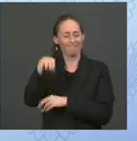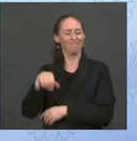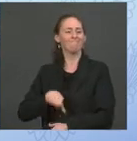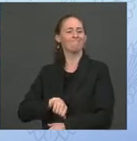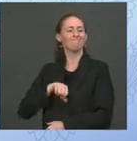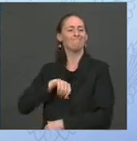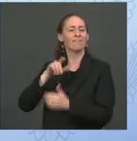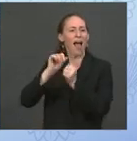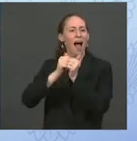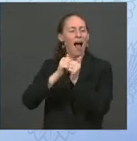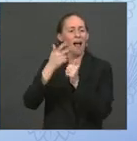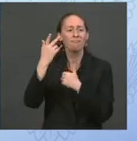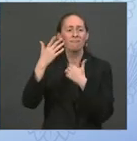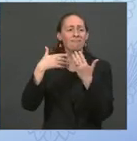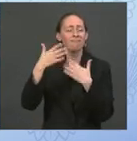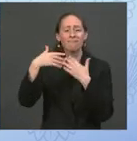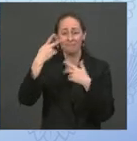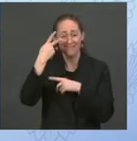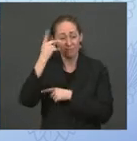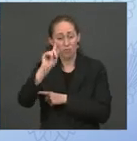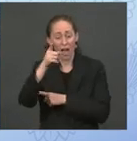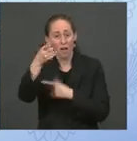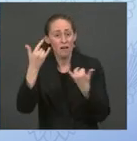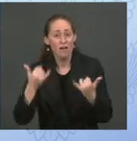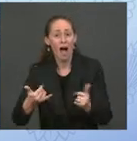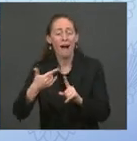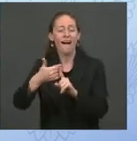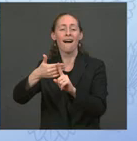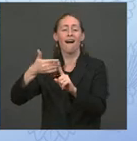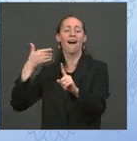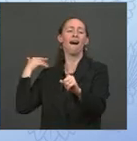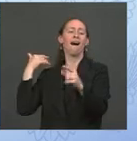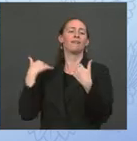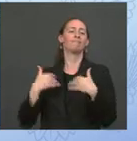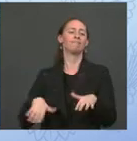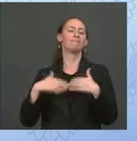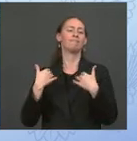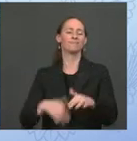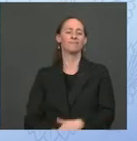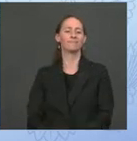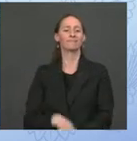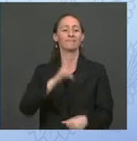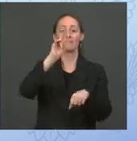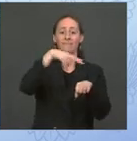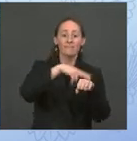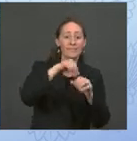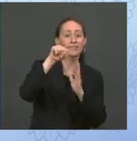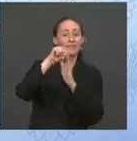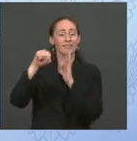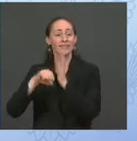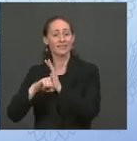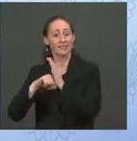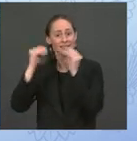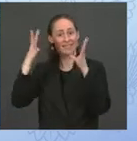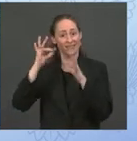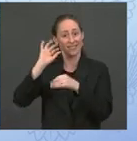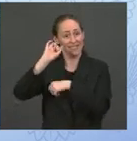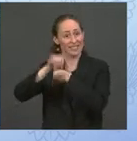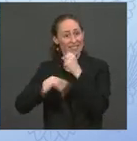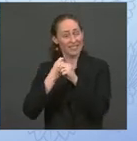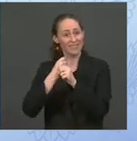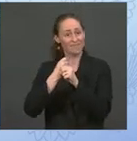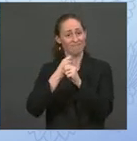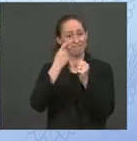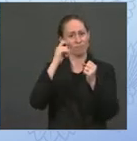far you've come. The National and State Teachers of the Year program is the most